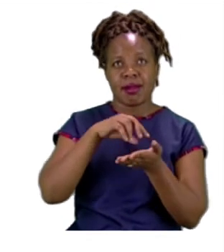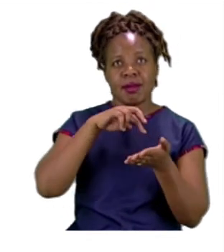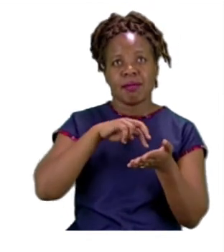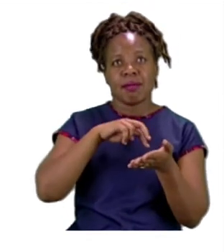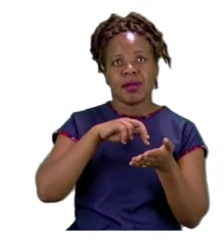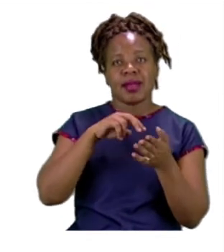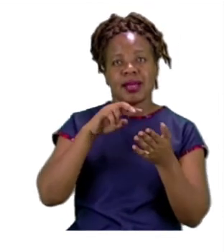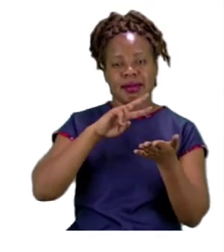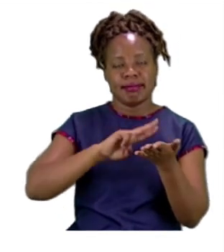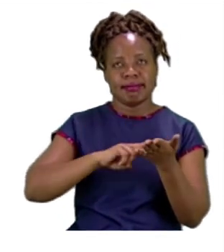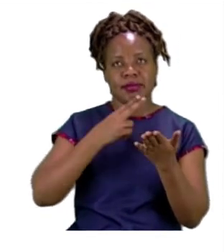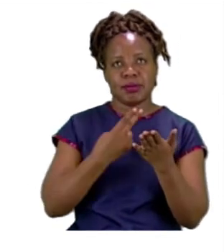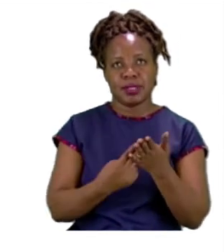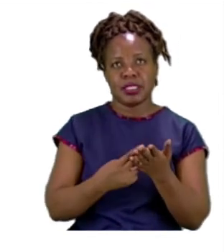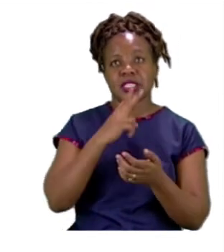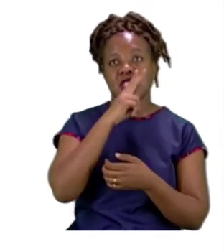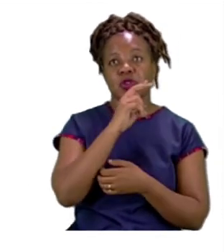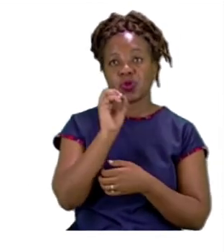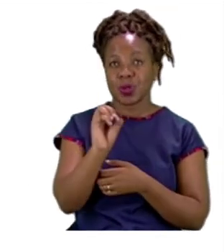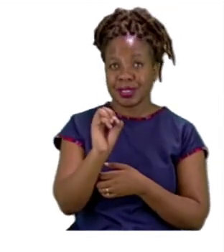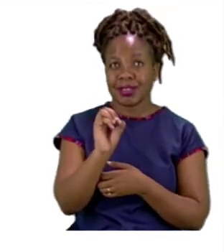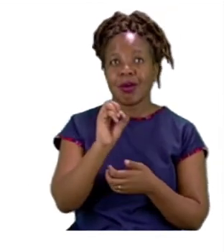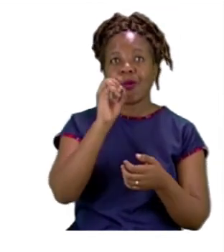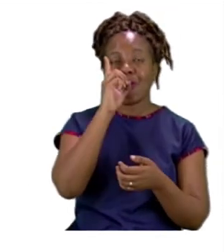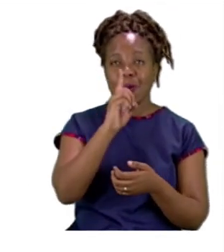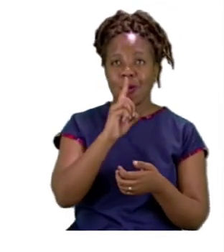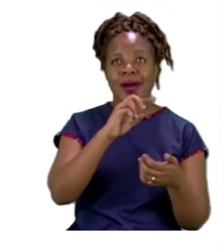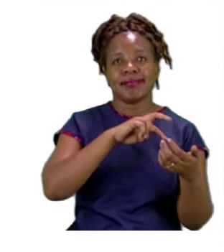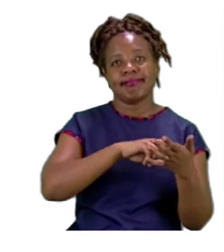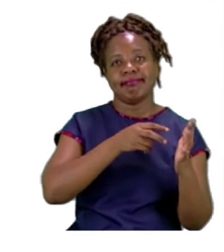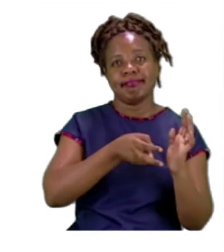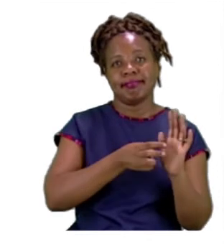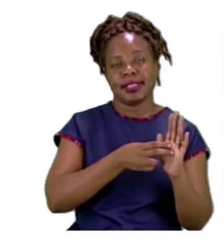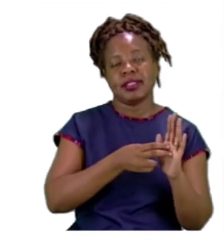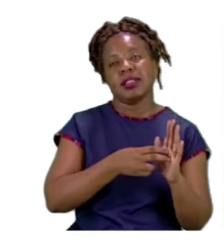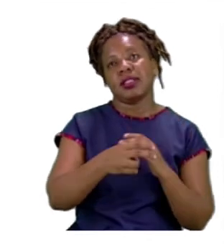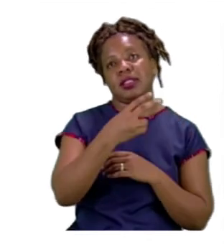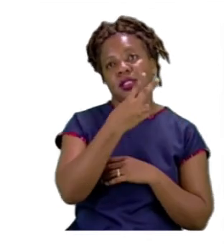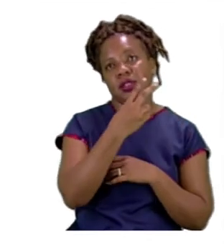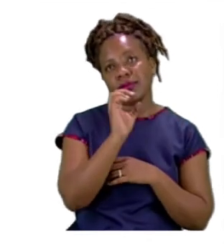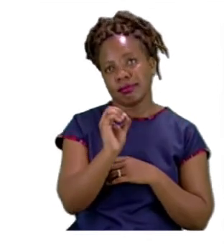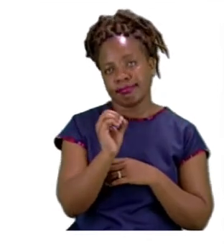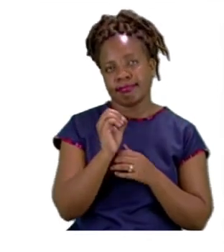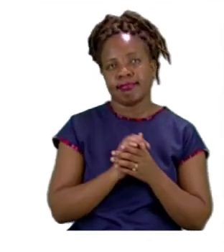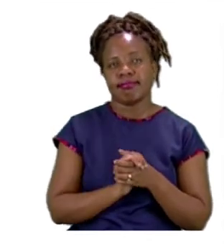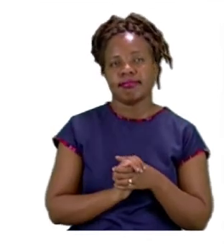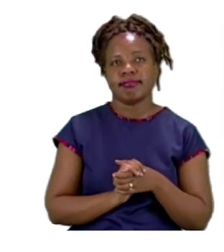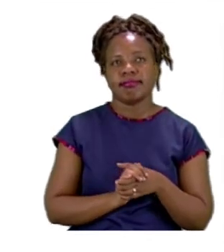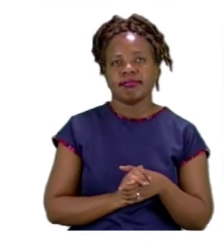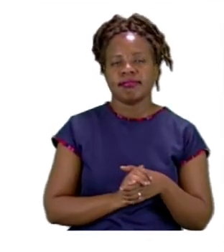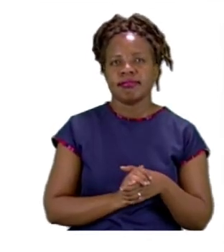So we need to keep that in mind when we are adding or subtracting. The